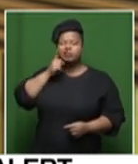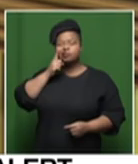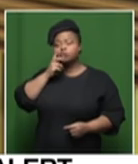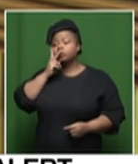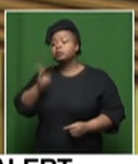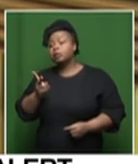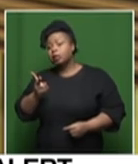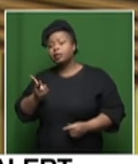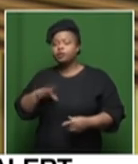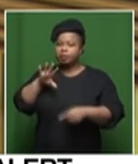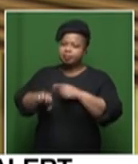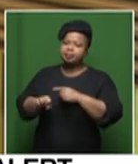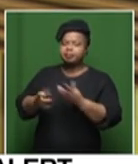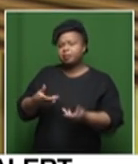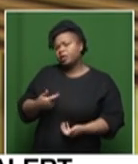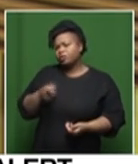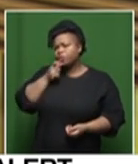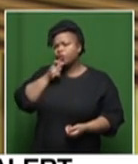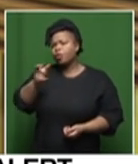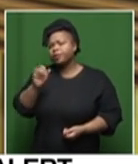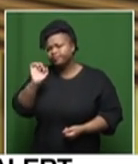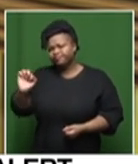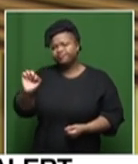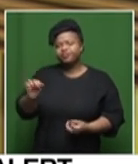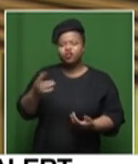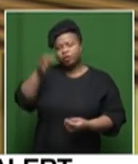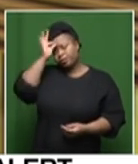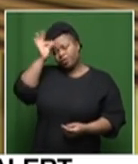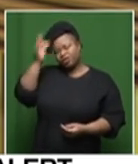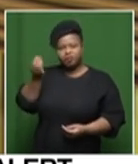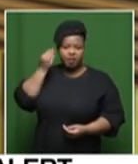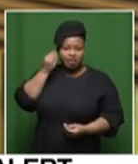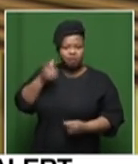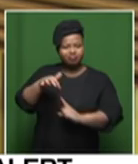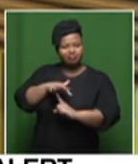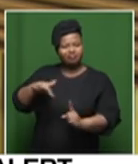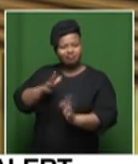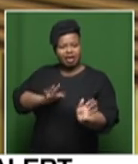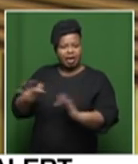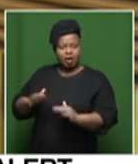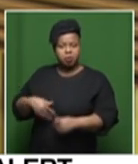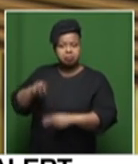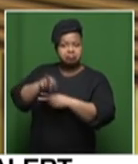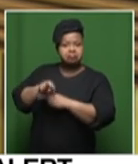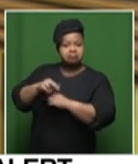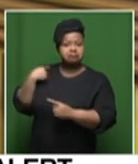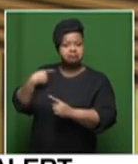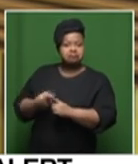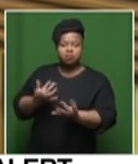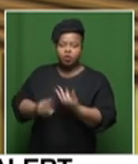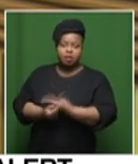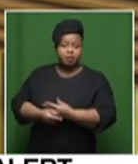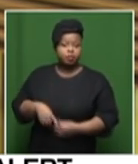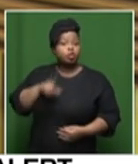try and see if we can't get word from them and just find out from them what the situation is and what they've observed so far.